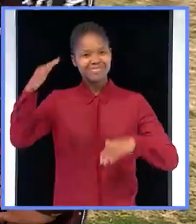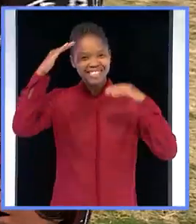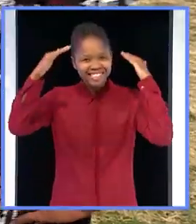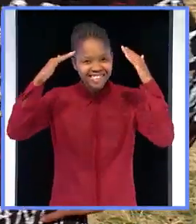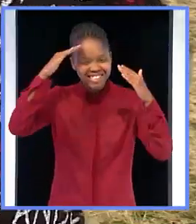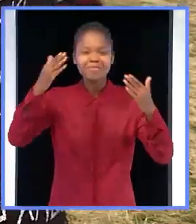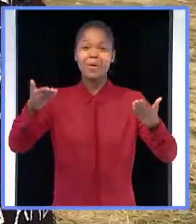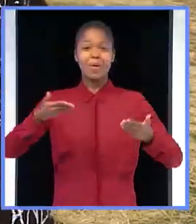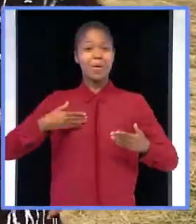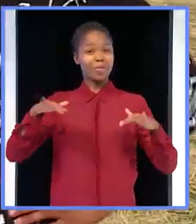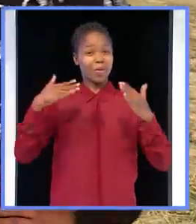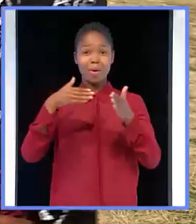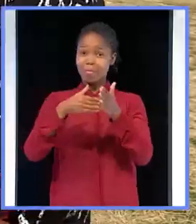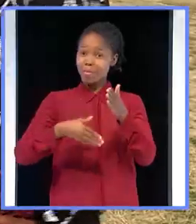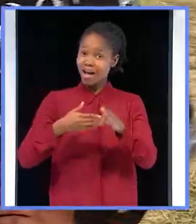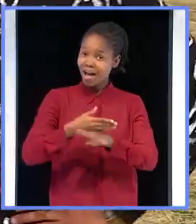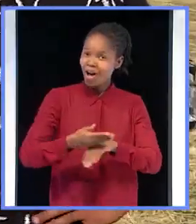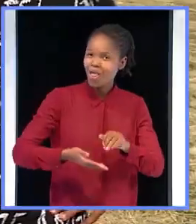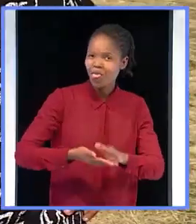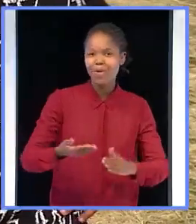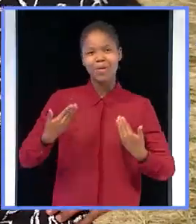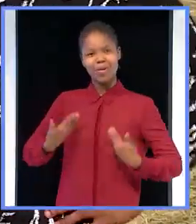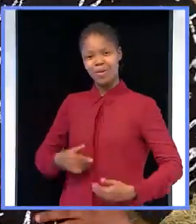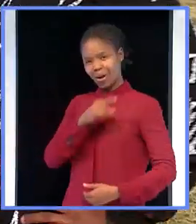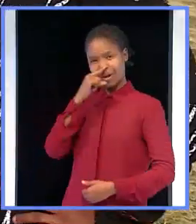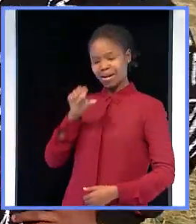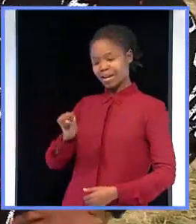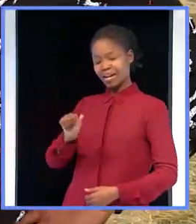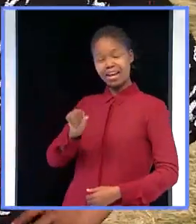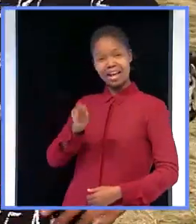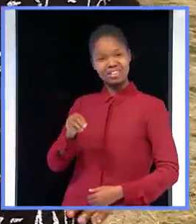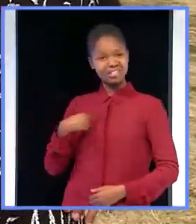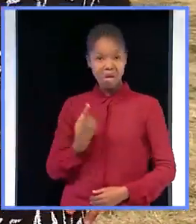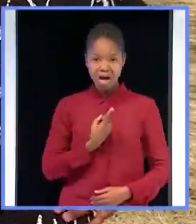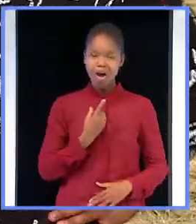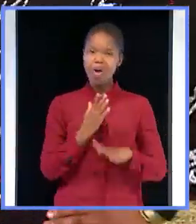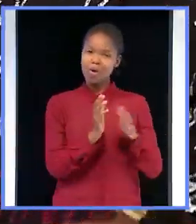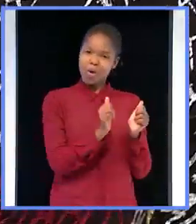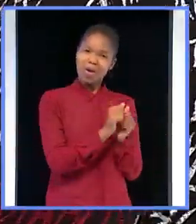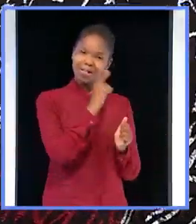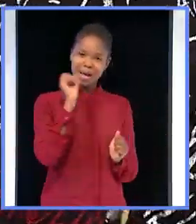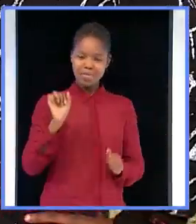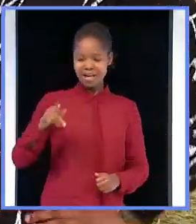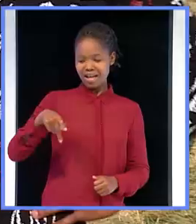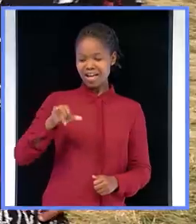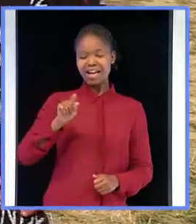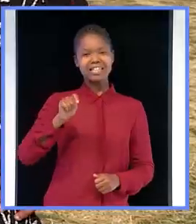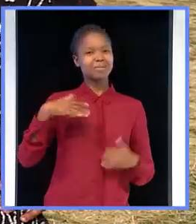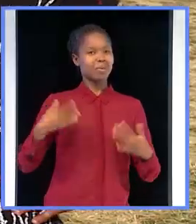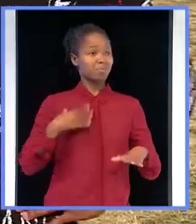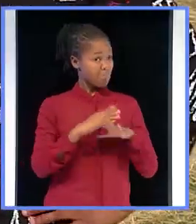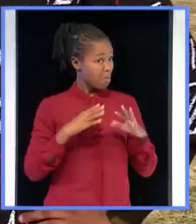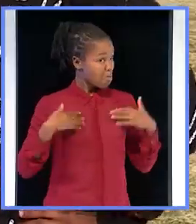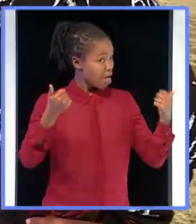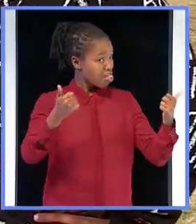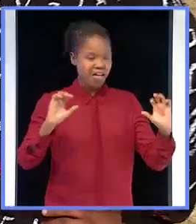Sanibonani nginamukele kwi Beyond Boundaries igama Samkelo Radebe. As usual angihambi ngedwa la iceleni kwami ngiphethe tips Shampooniza my man. Right? Yes,